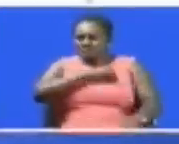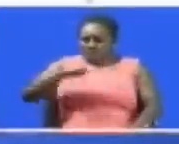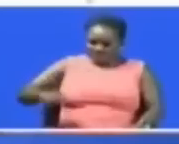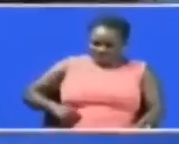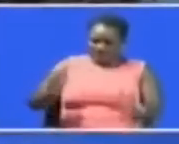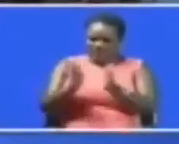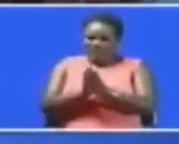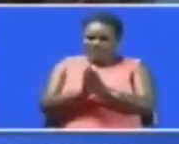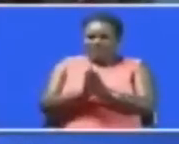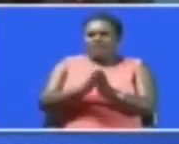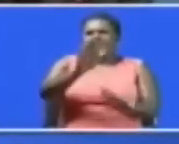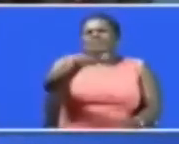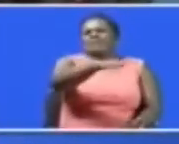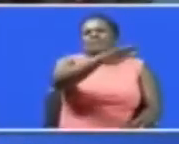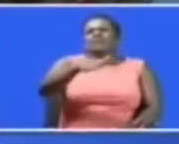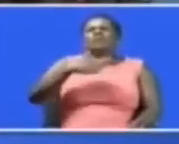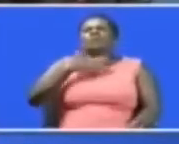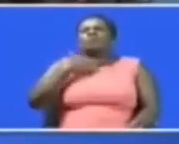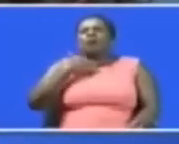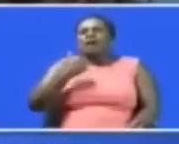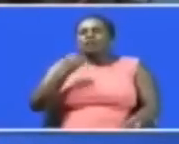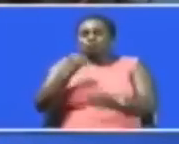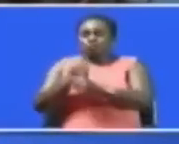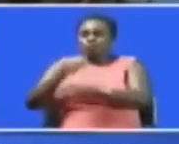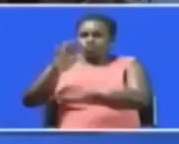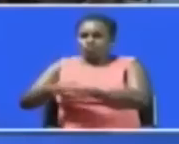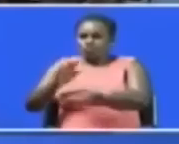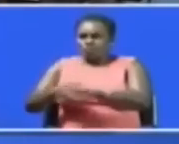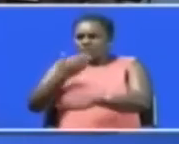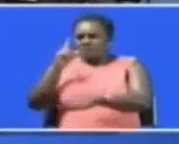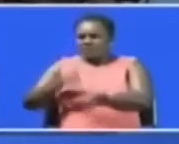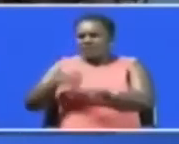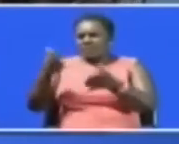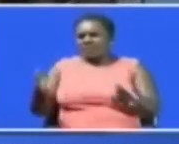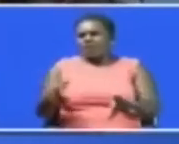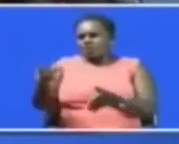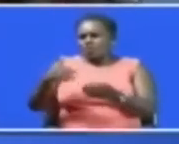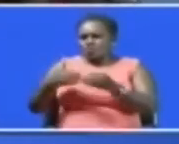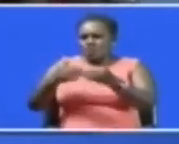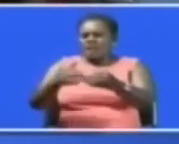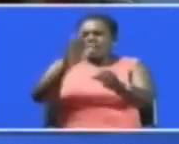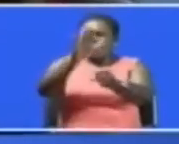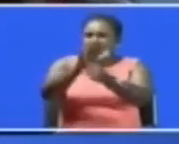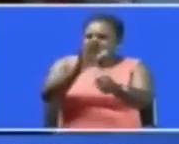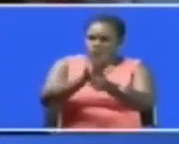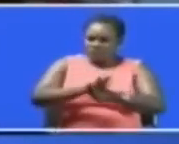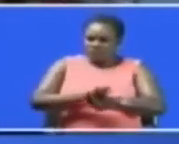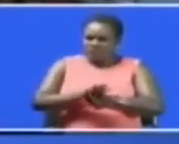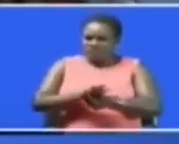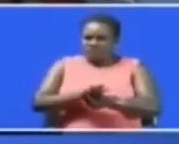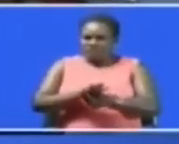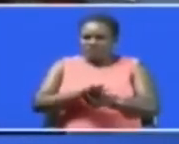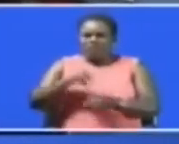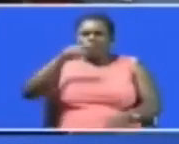the Senate and the National Assembly. If they wanted to do good to the country, this was the best time for them. And you're the leader of but majority. But now, so what do we